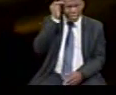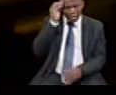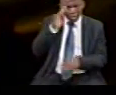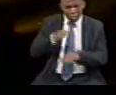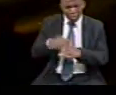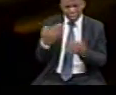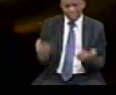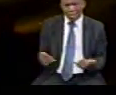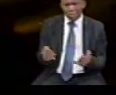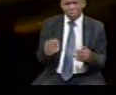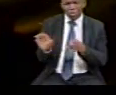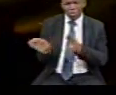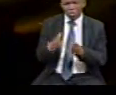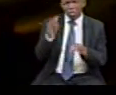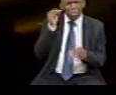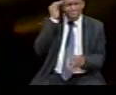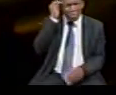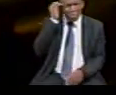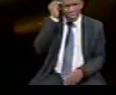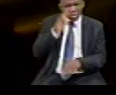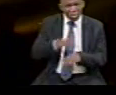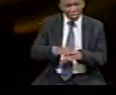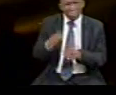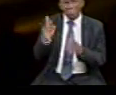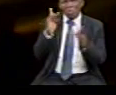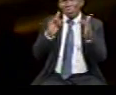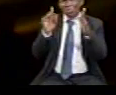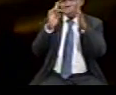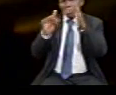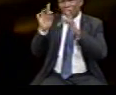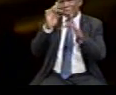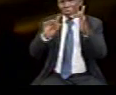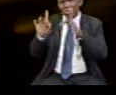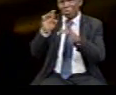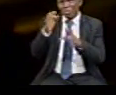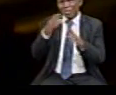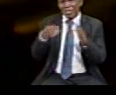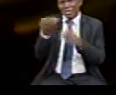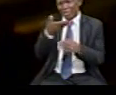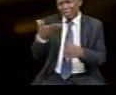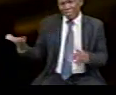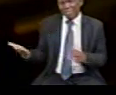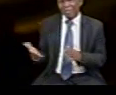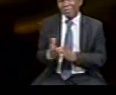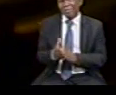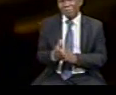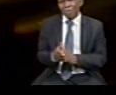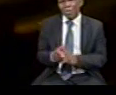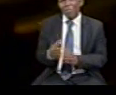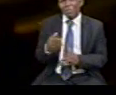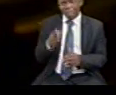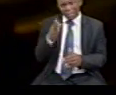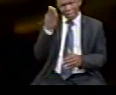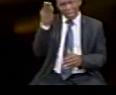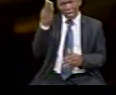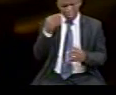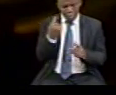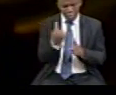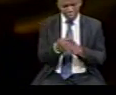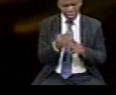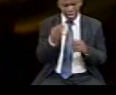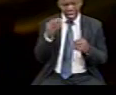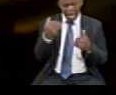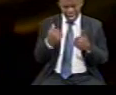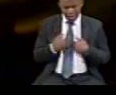you meditate more on the things you see from the worldly musicians? He said, "Thy word have I hid in my heart, that I might not